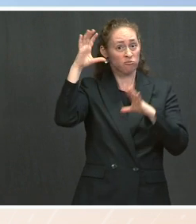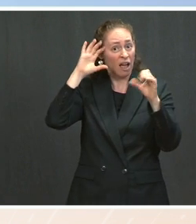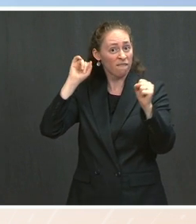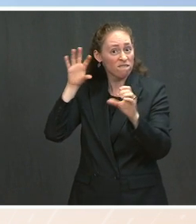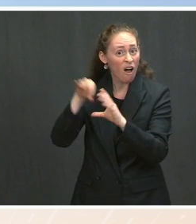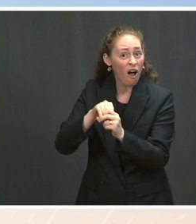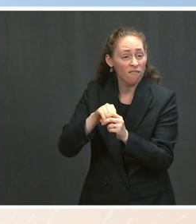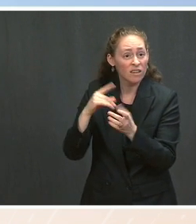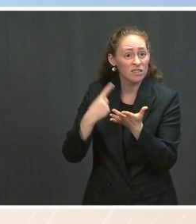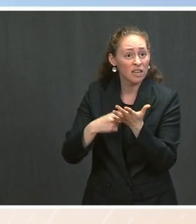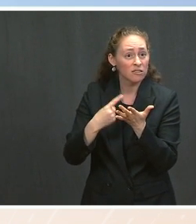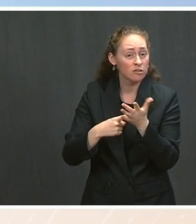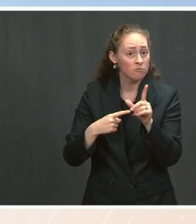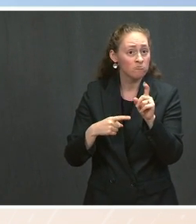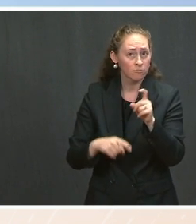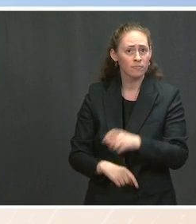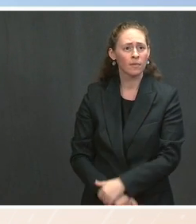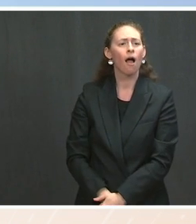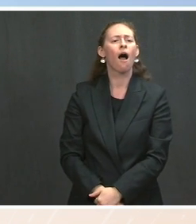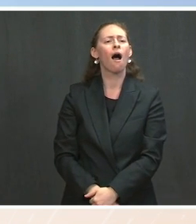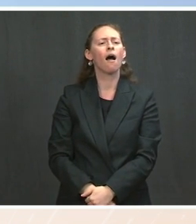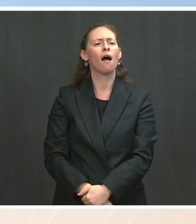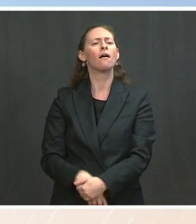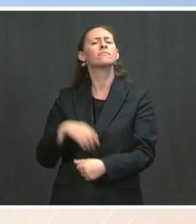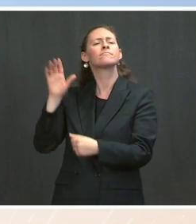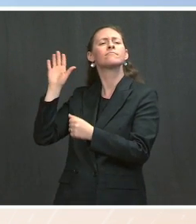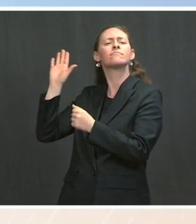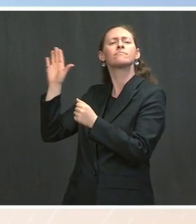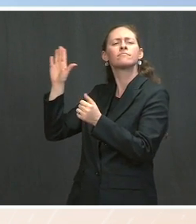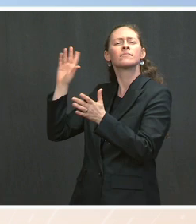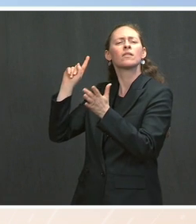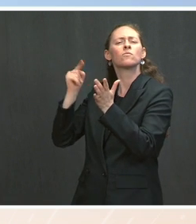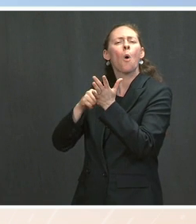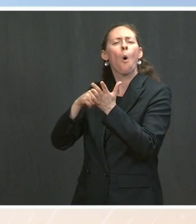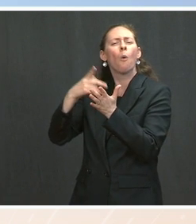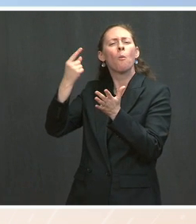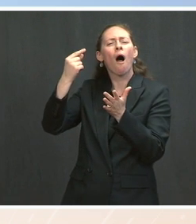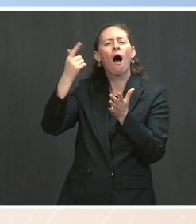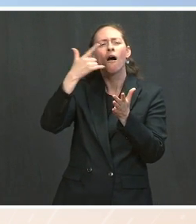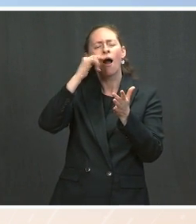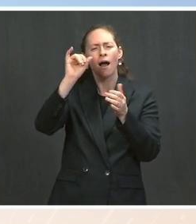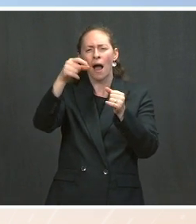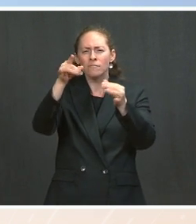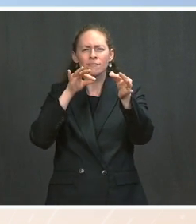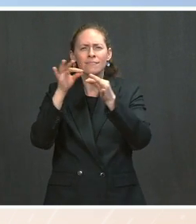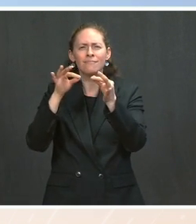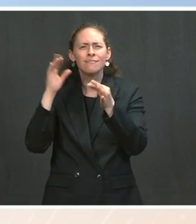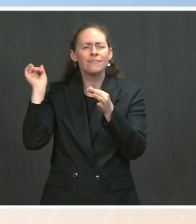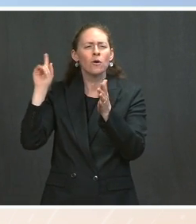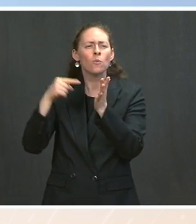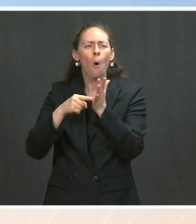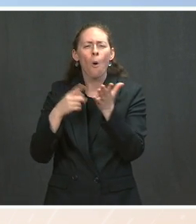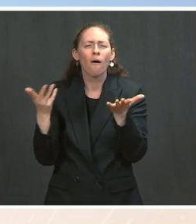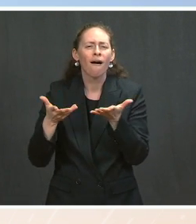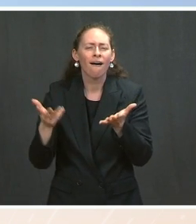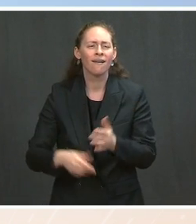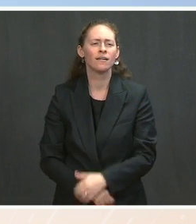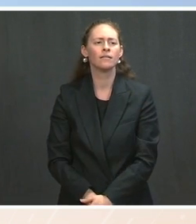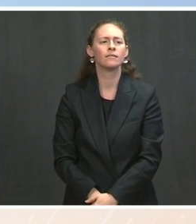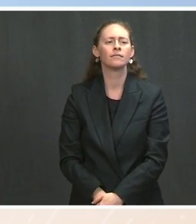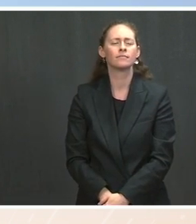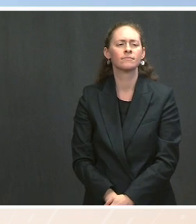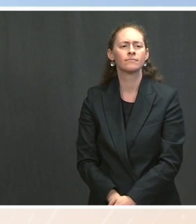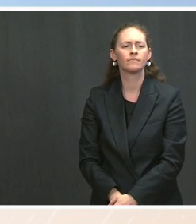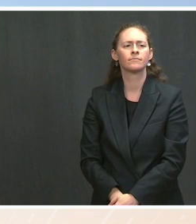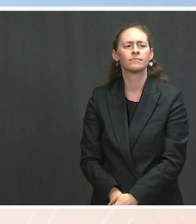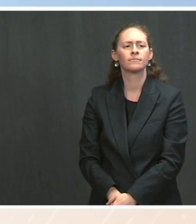role? Well, again, Peter, I think what I can do here, what the president was conveying is that this was an effort, much of it coordinated by